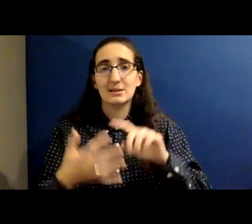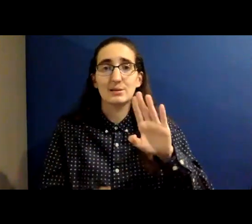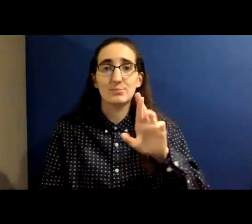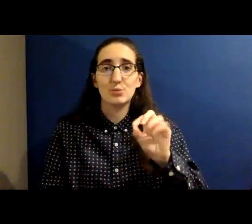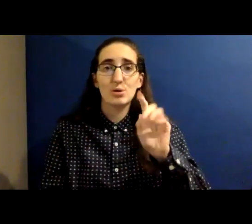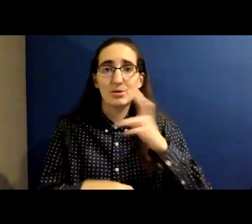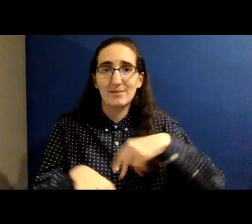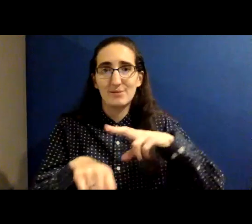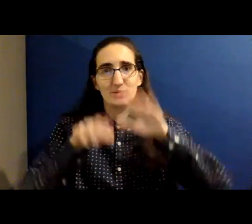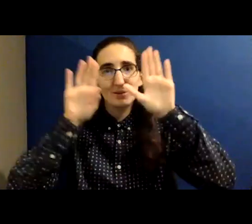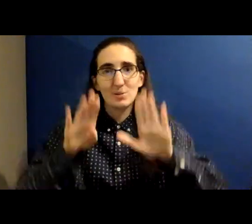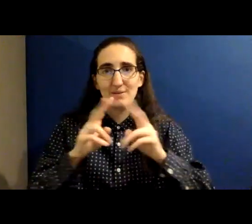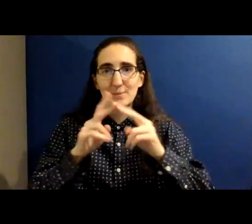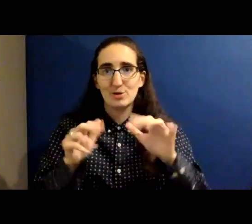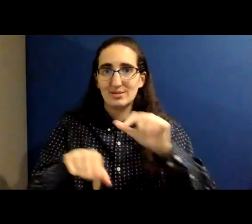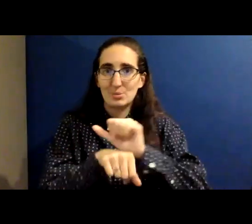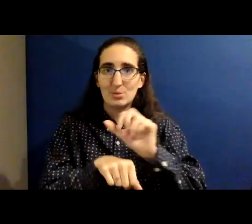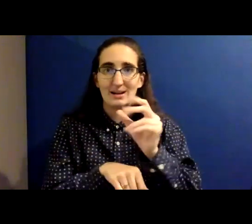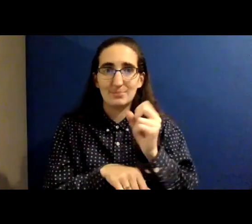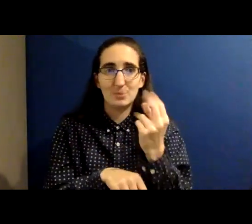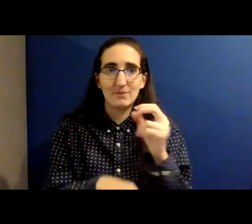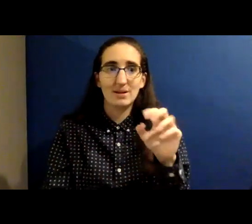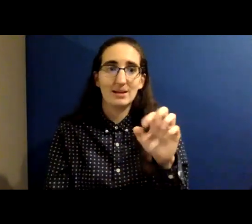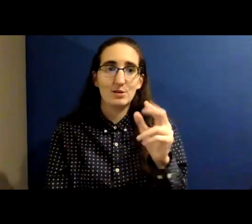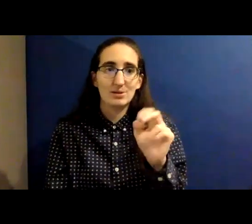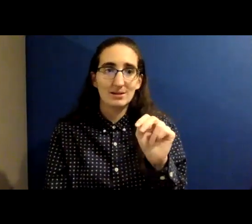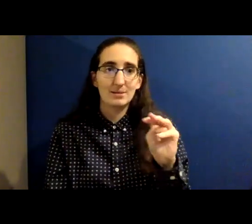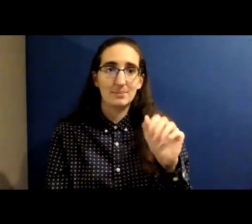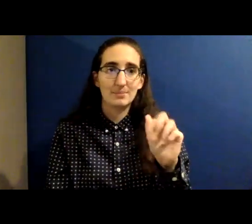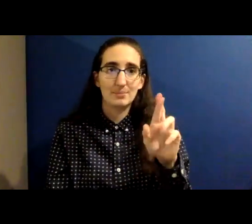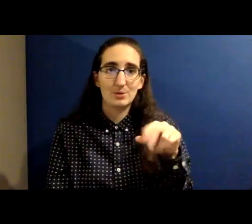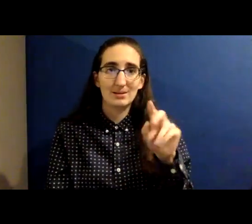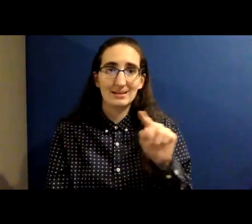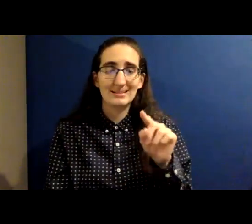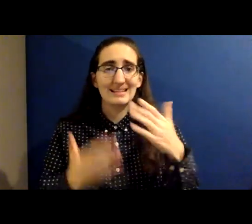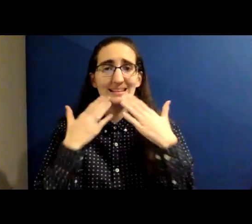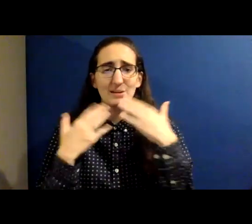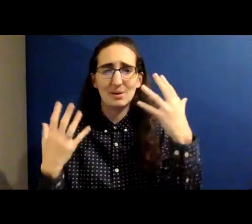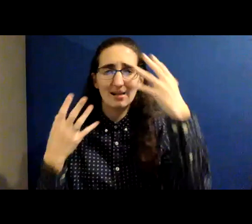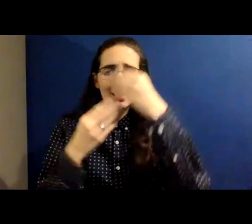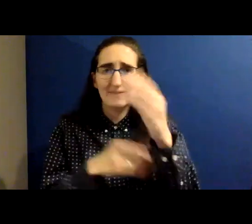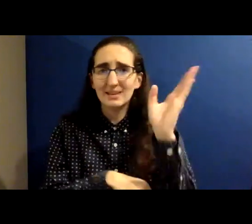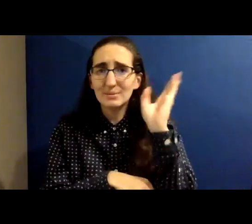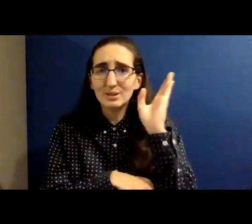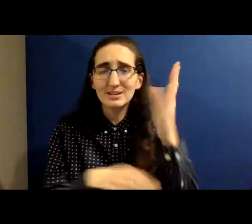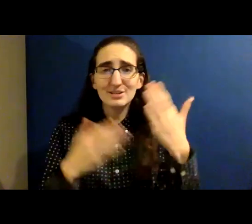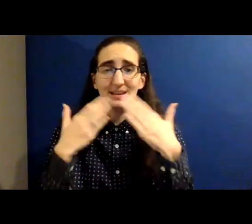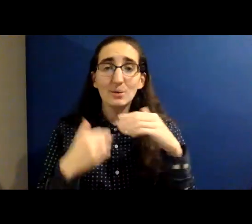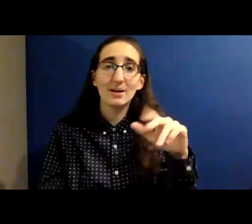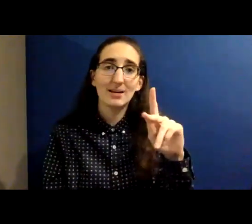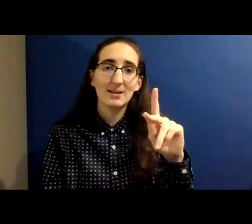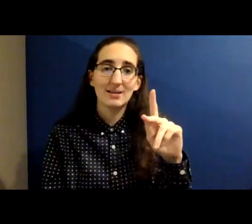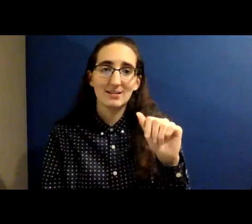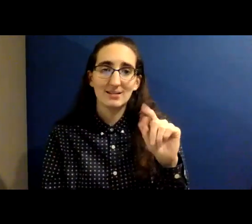wonderful partner in this work in Adams 12, Erin Marquez, for such a lovely presentation, and Katrina